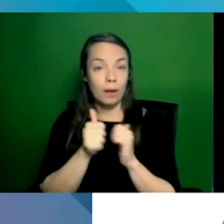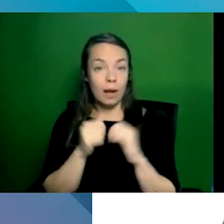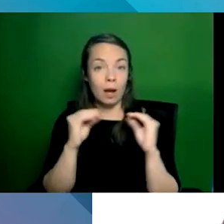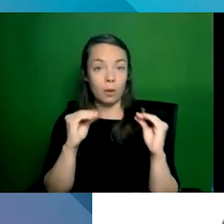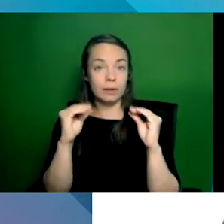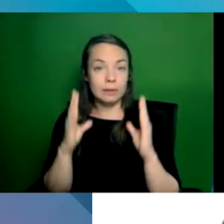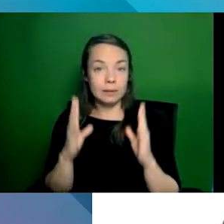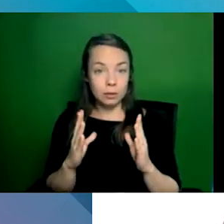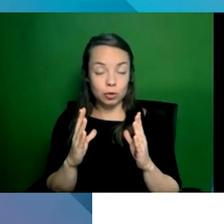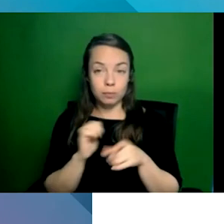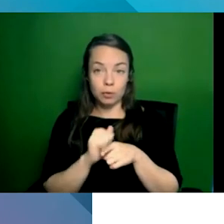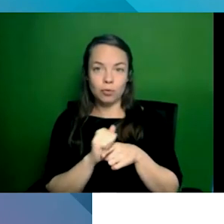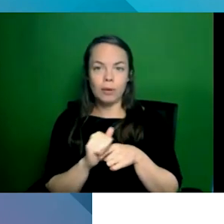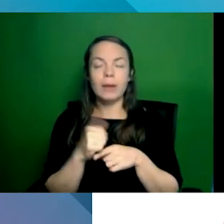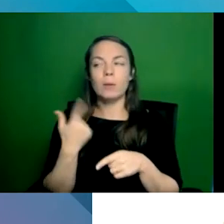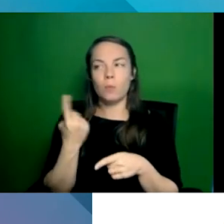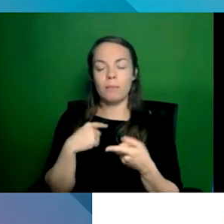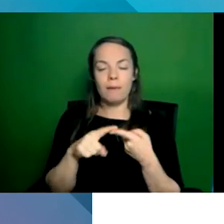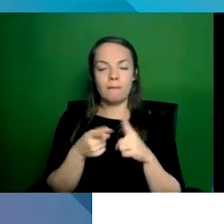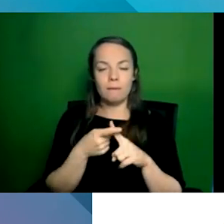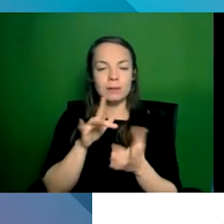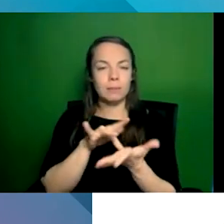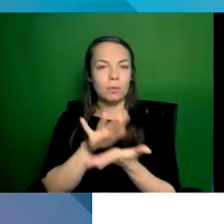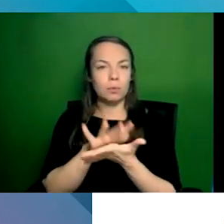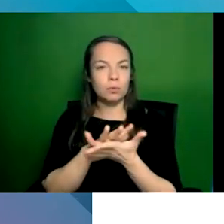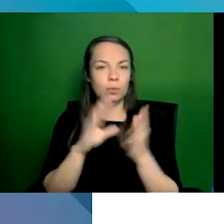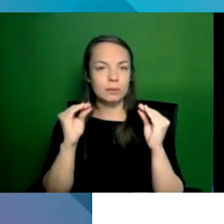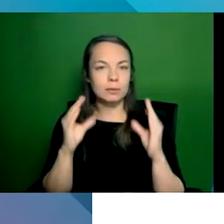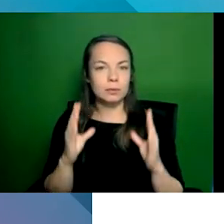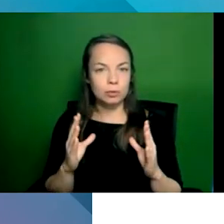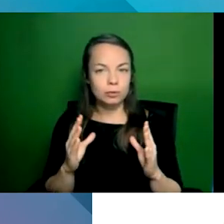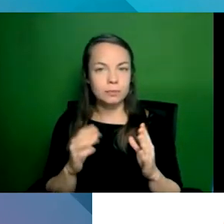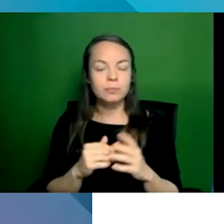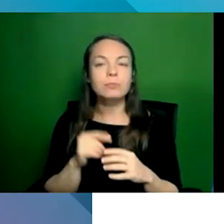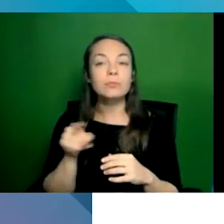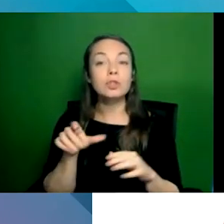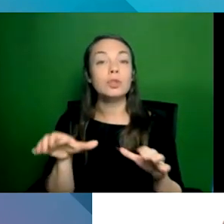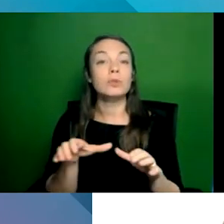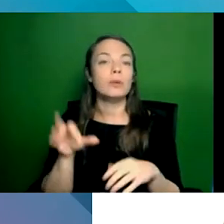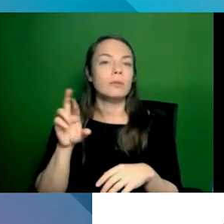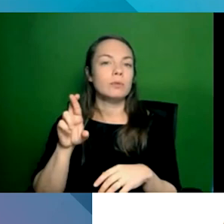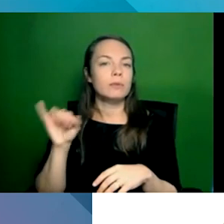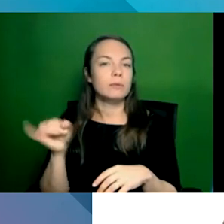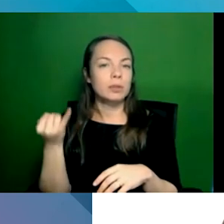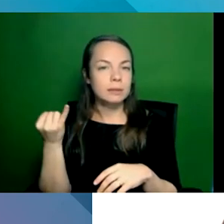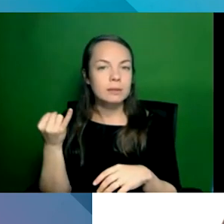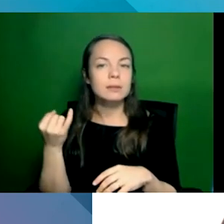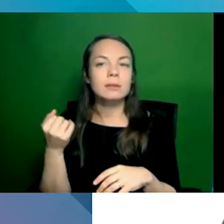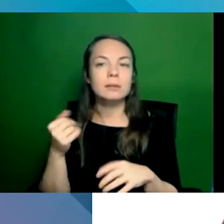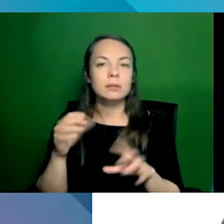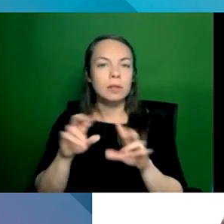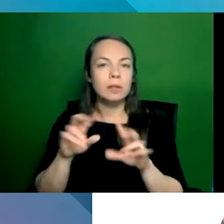who is a middle school teacher, and she was doing some restorative justice sort of circles and various kinds of